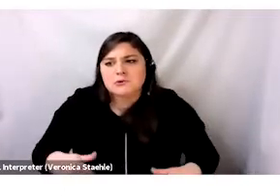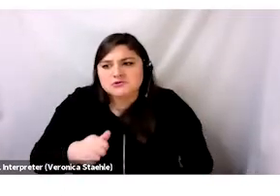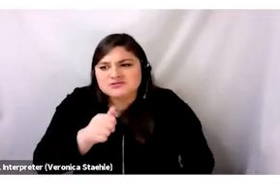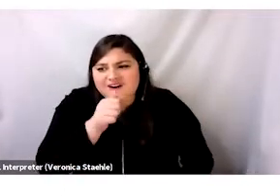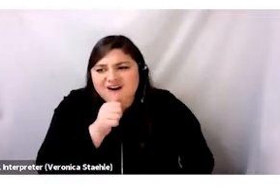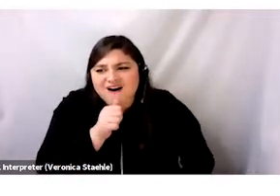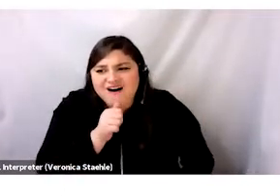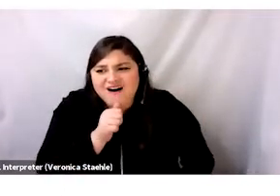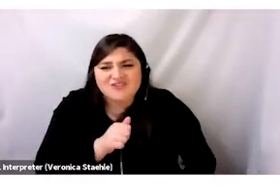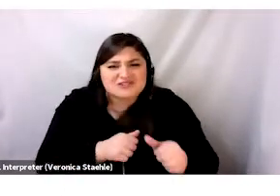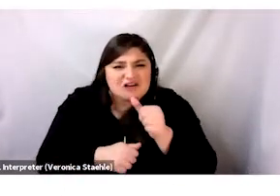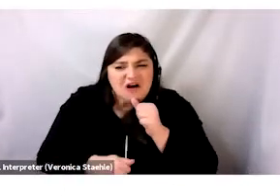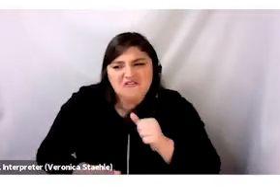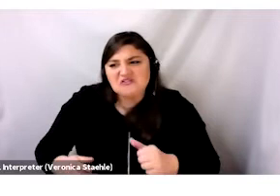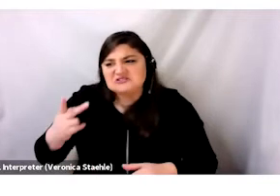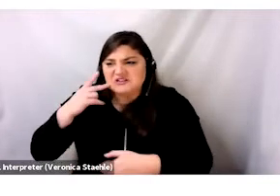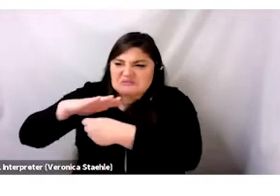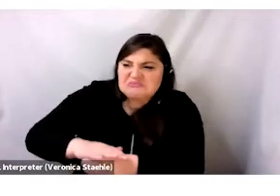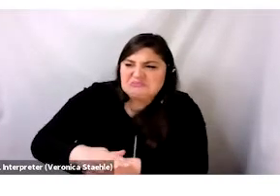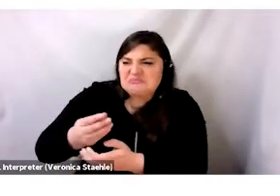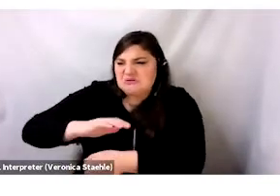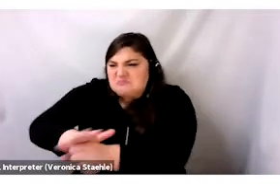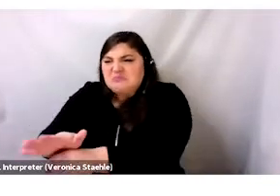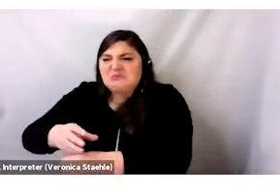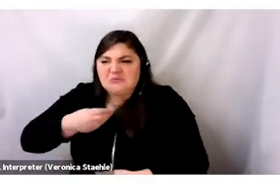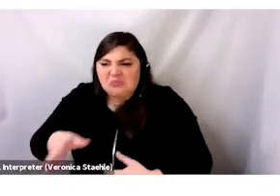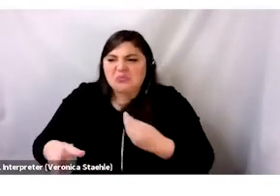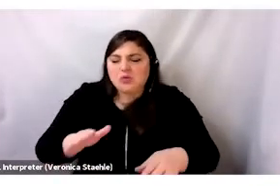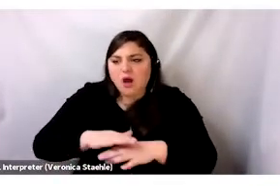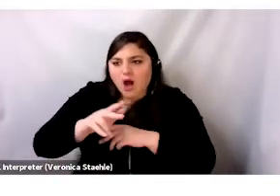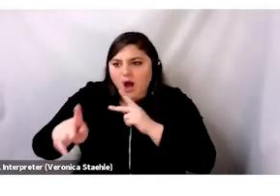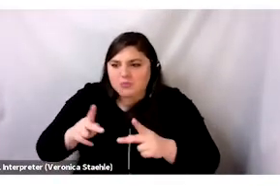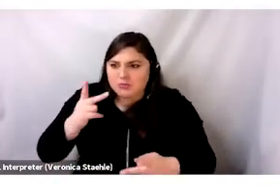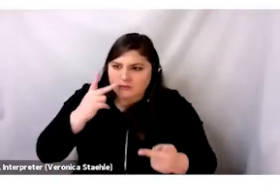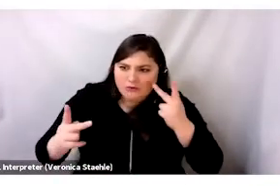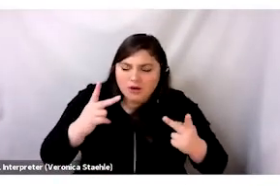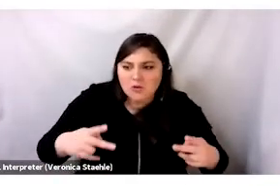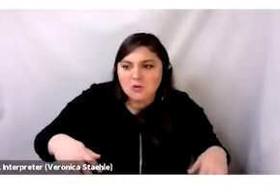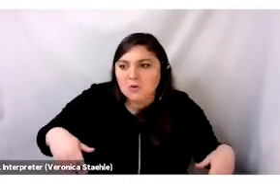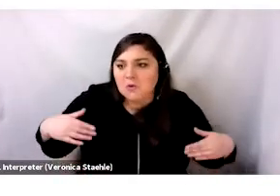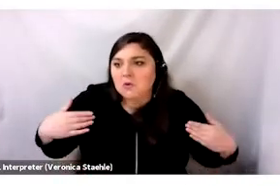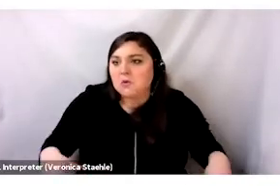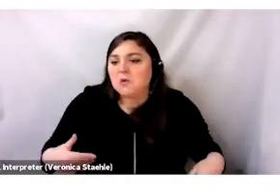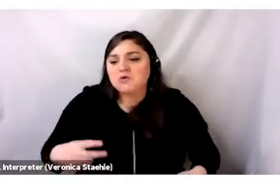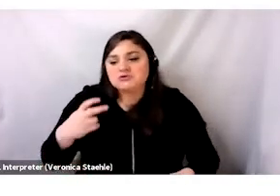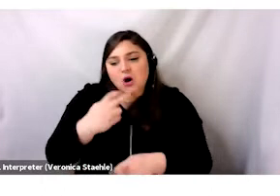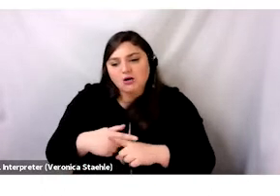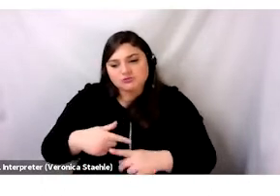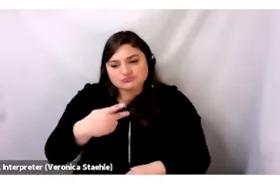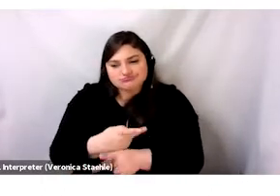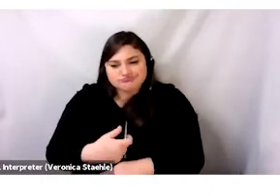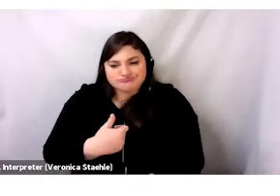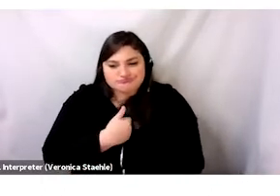on justice. I've just included here a little fern, and this is a